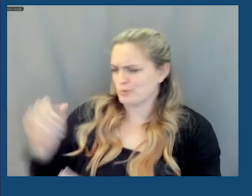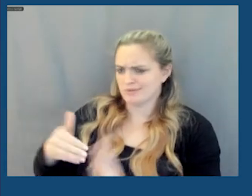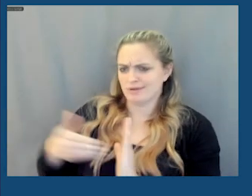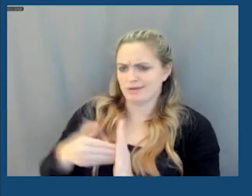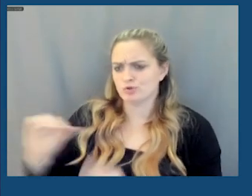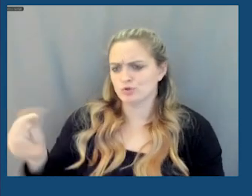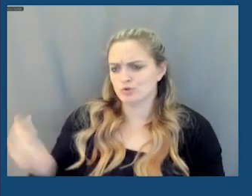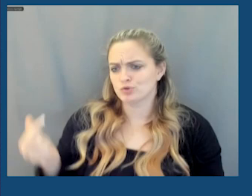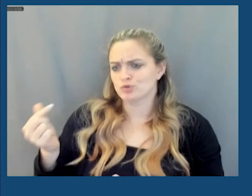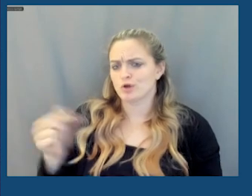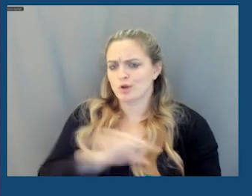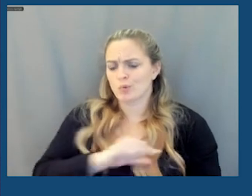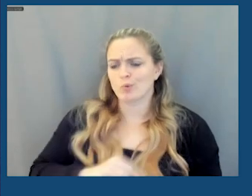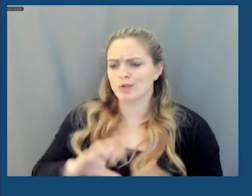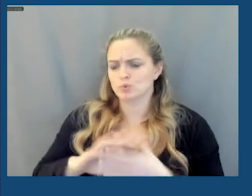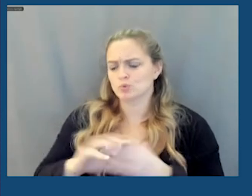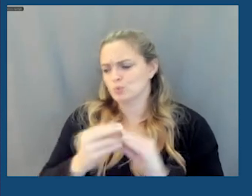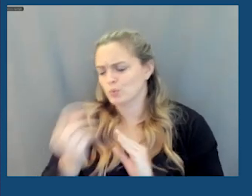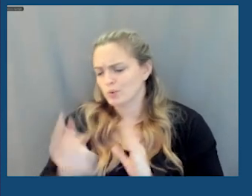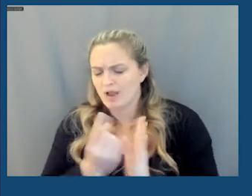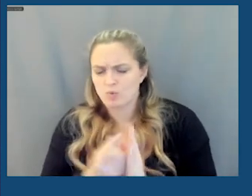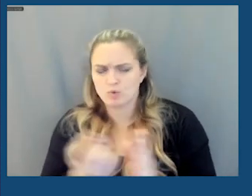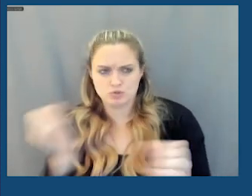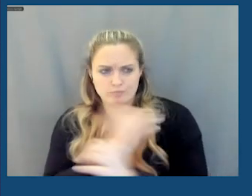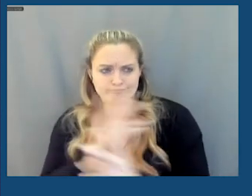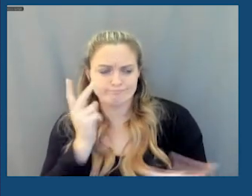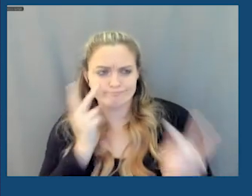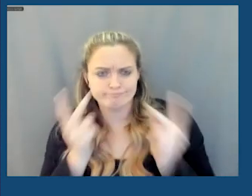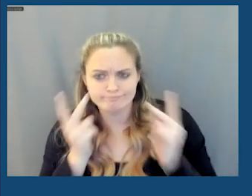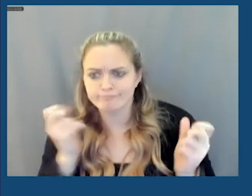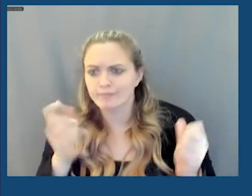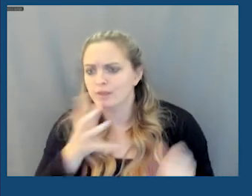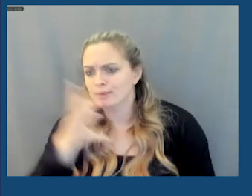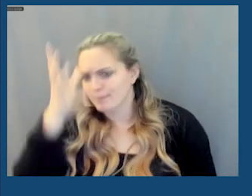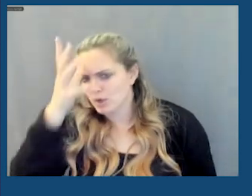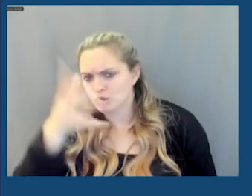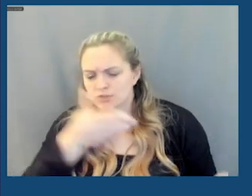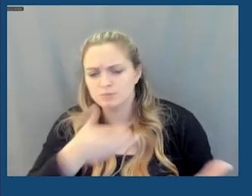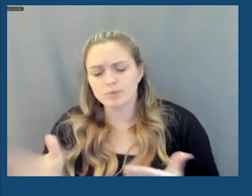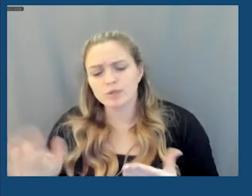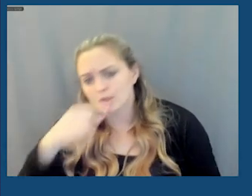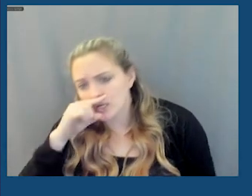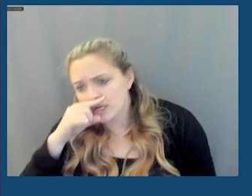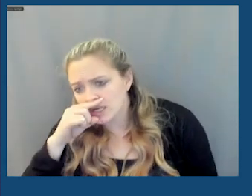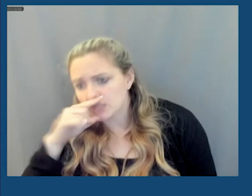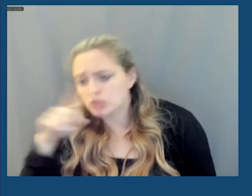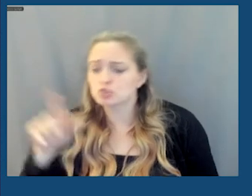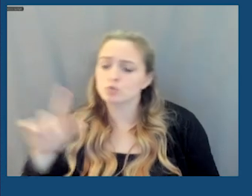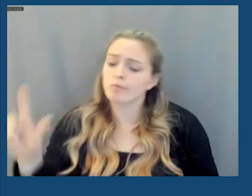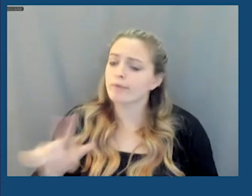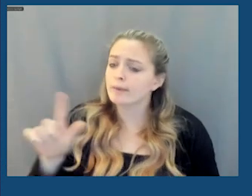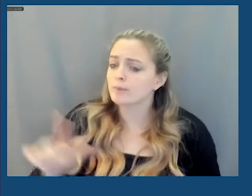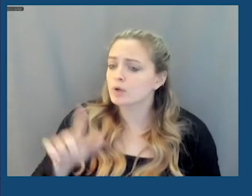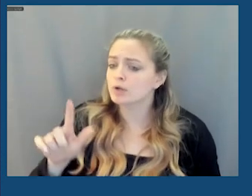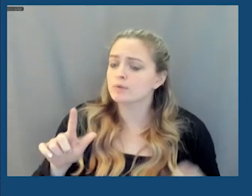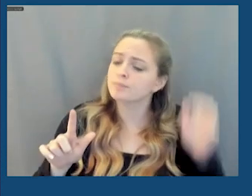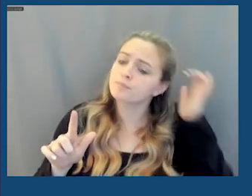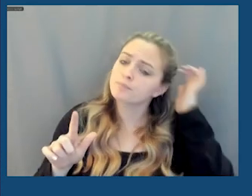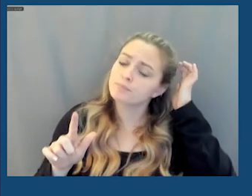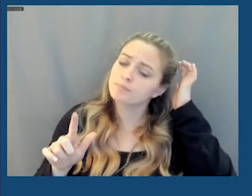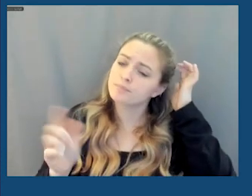Story Hour. So visualize a bunch of parents bringing their kids to a library and